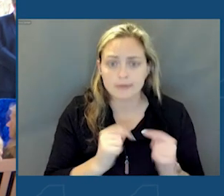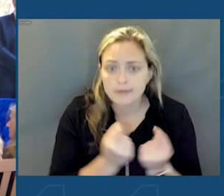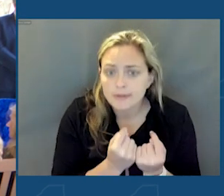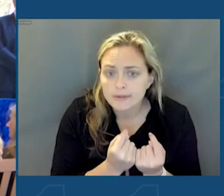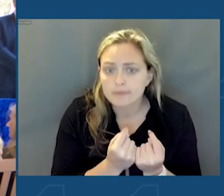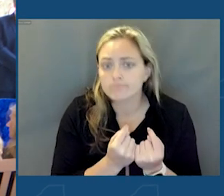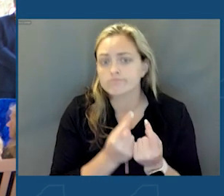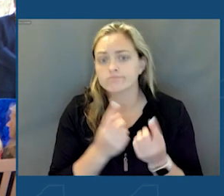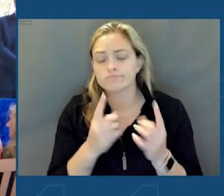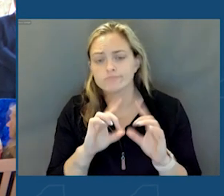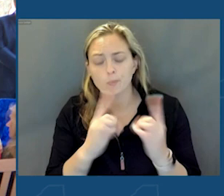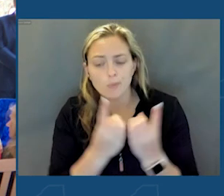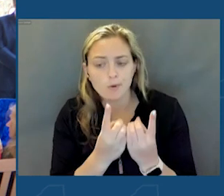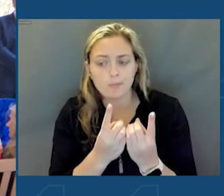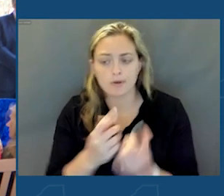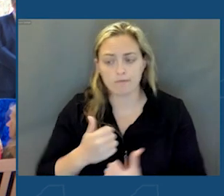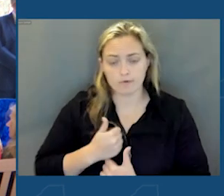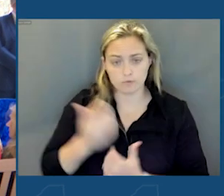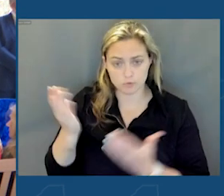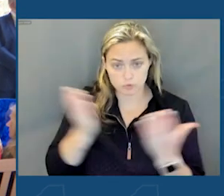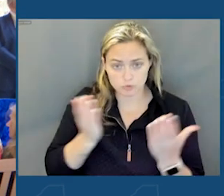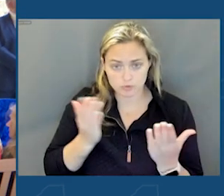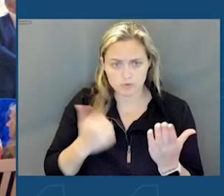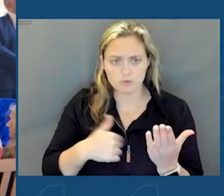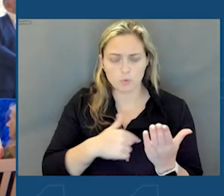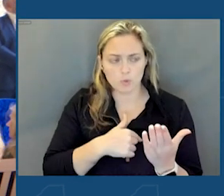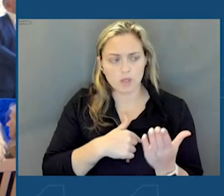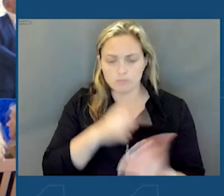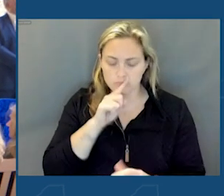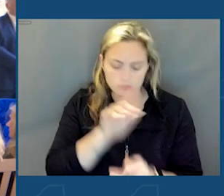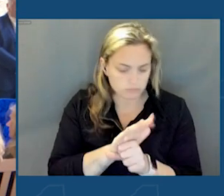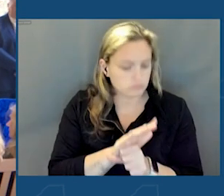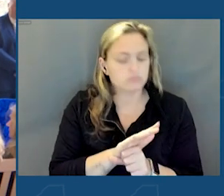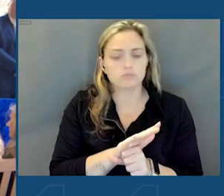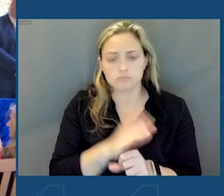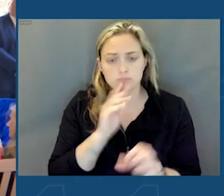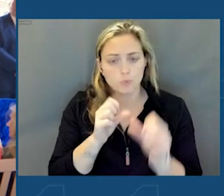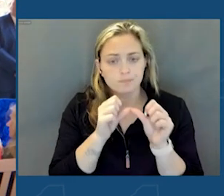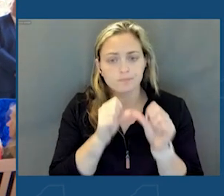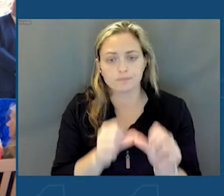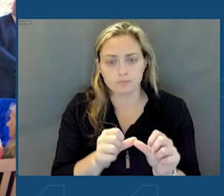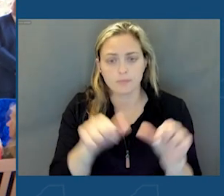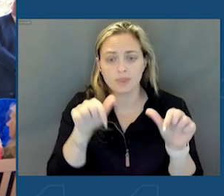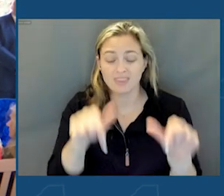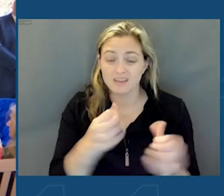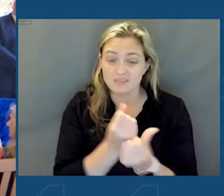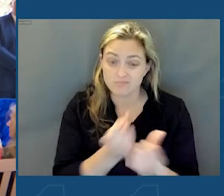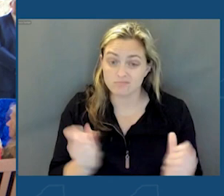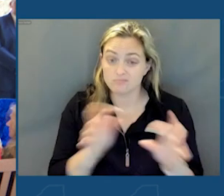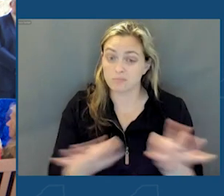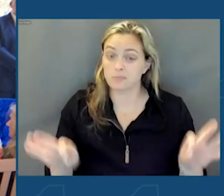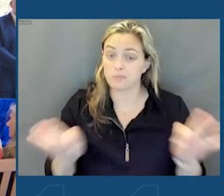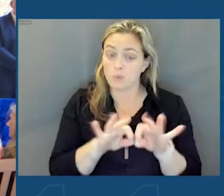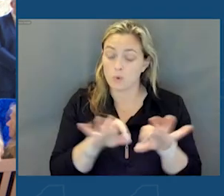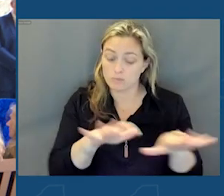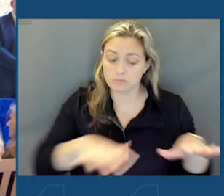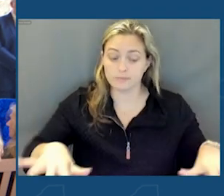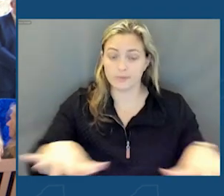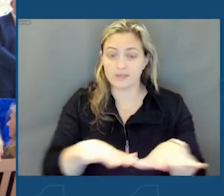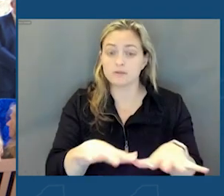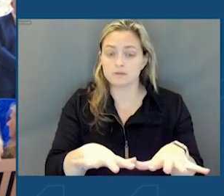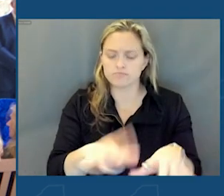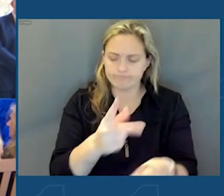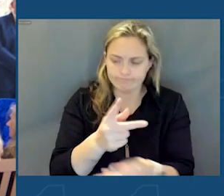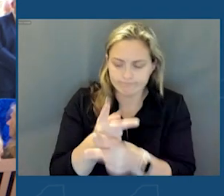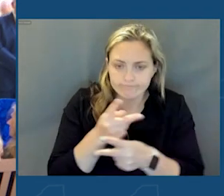Department of Veteran Services, we pledge that we will ensure that this sacred ground receives the utmost care